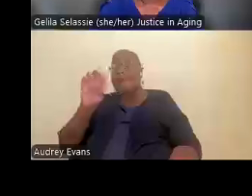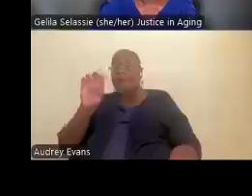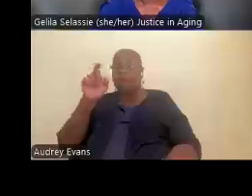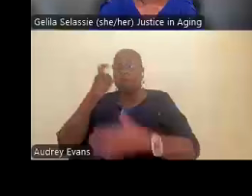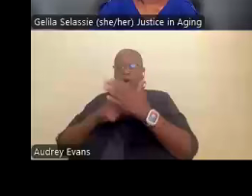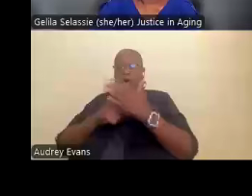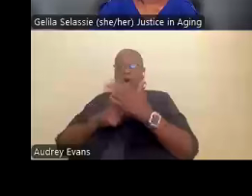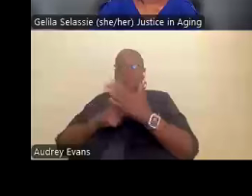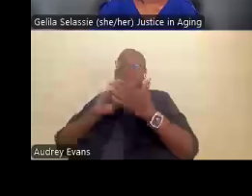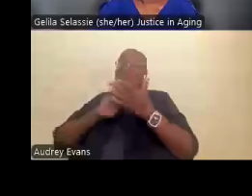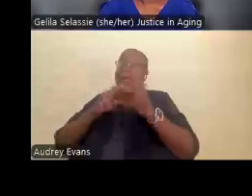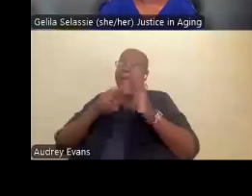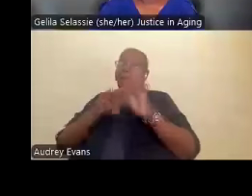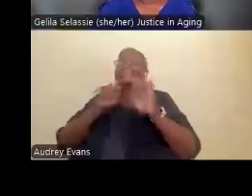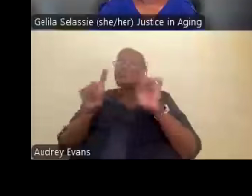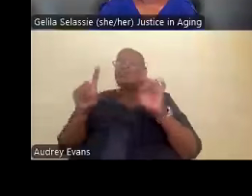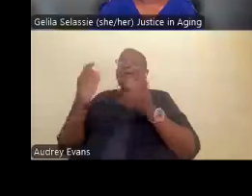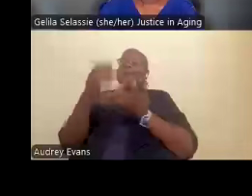have different income